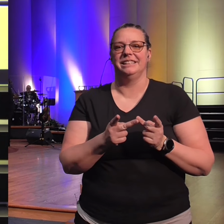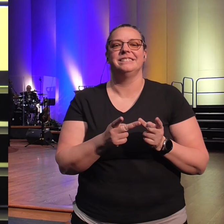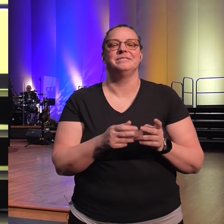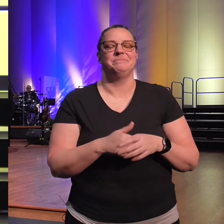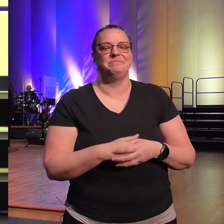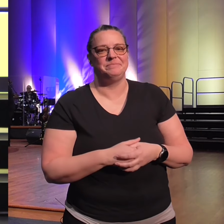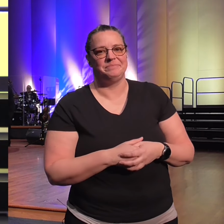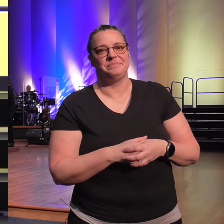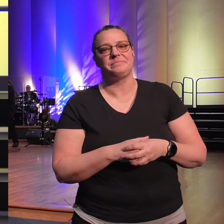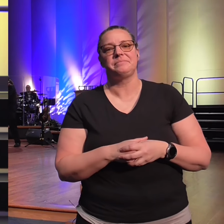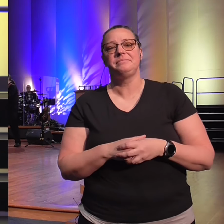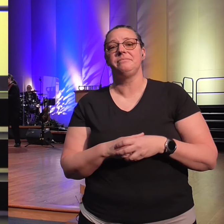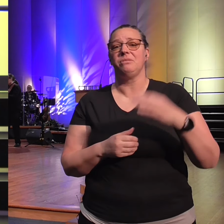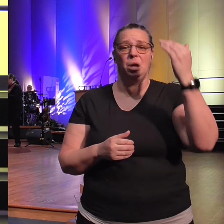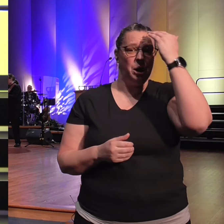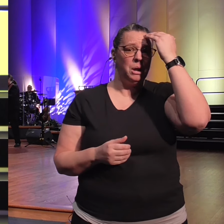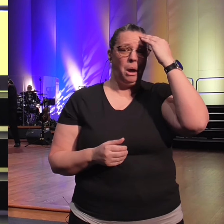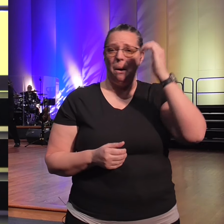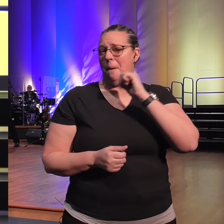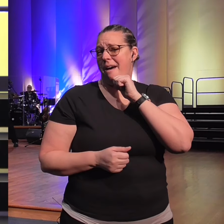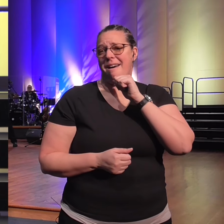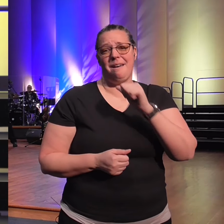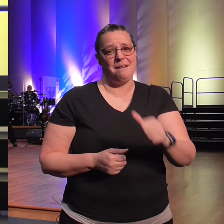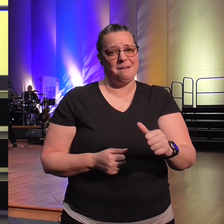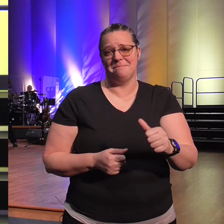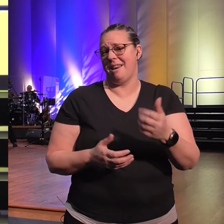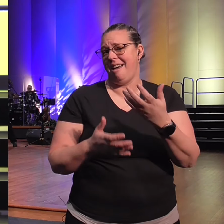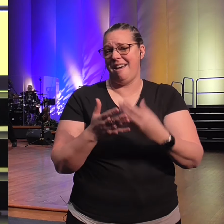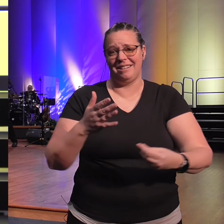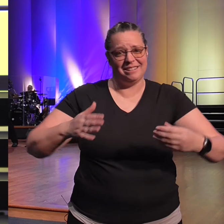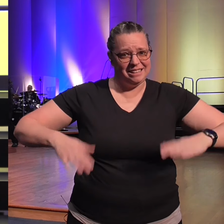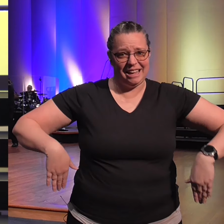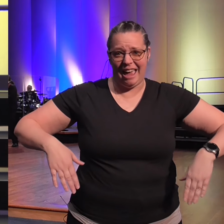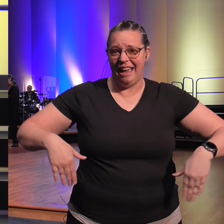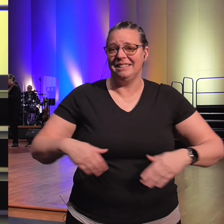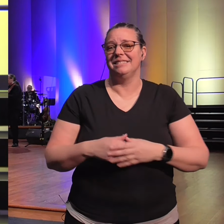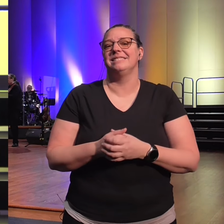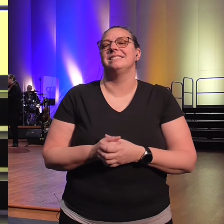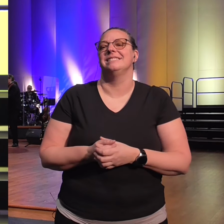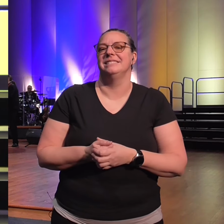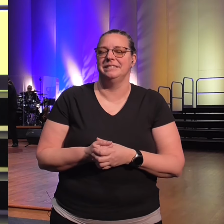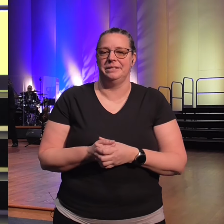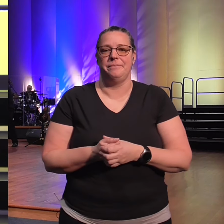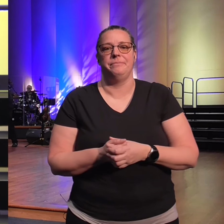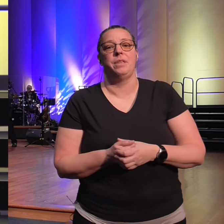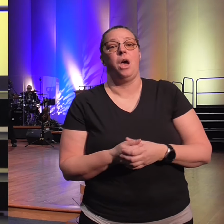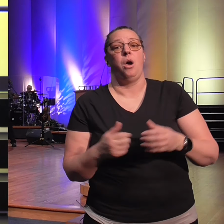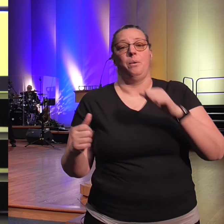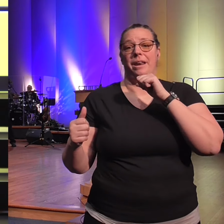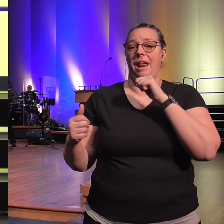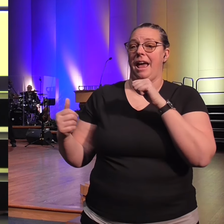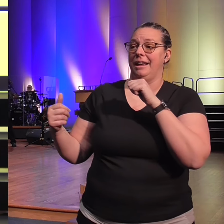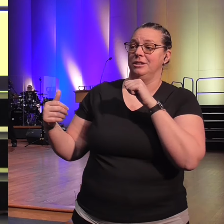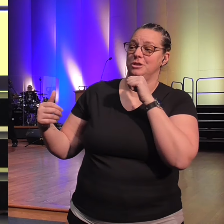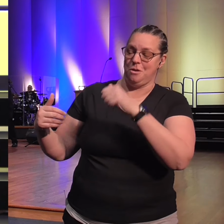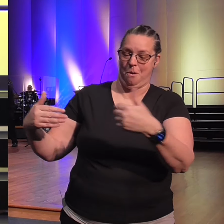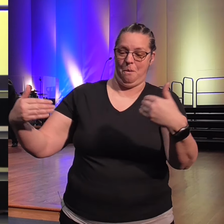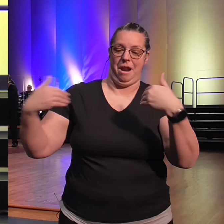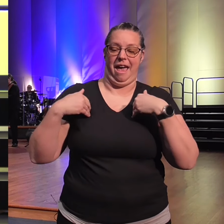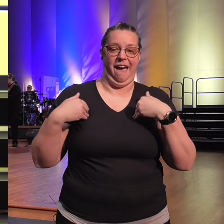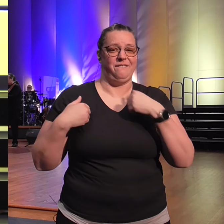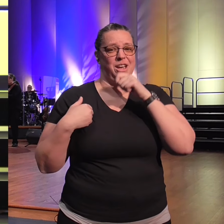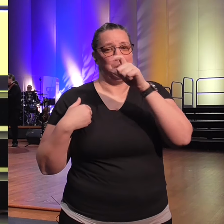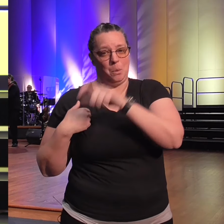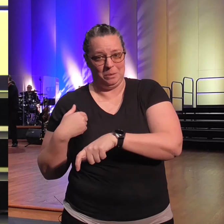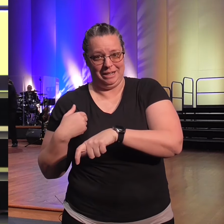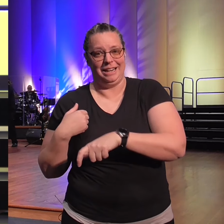me. You know I'm not a hopeless case. What you don't have, you don't need it now. What